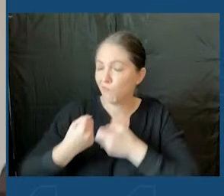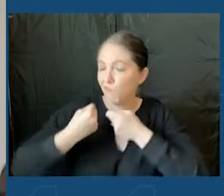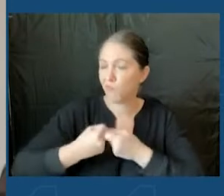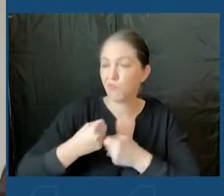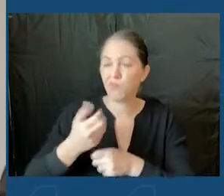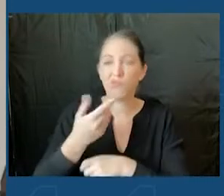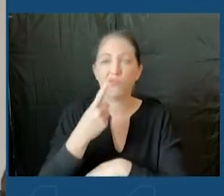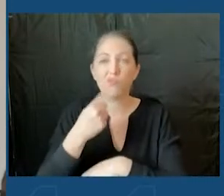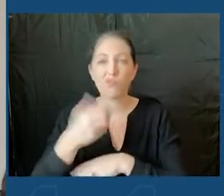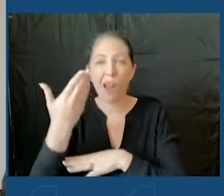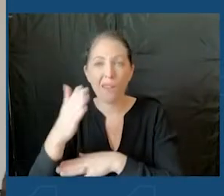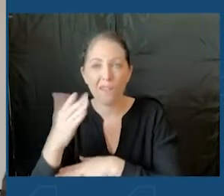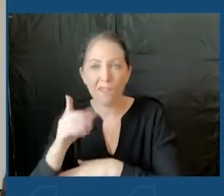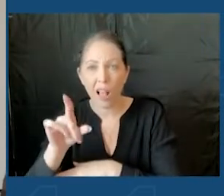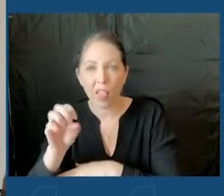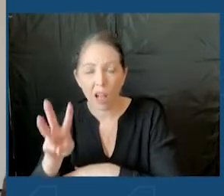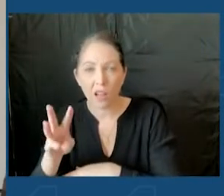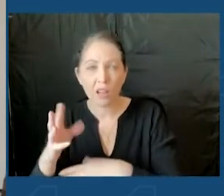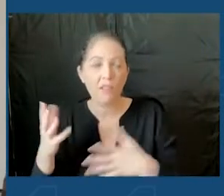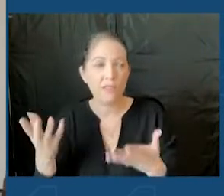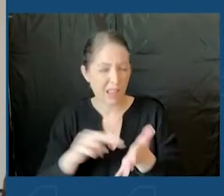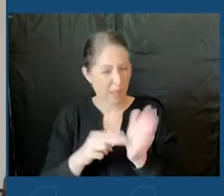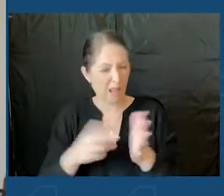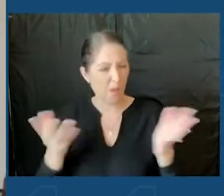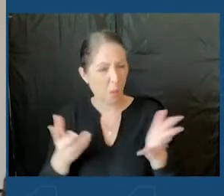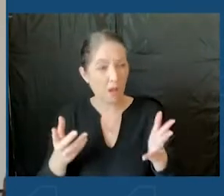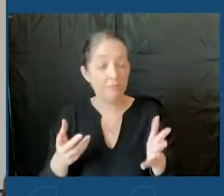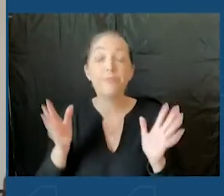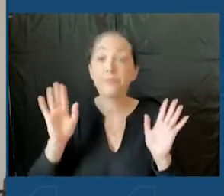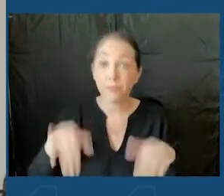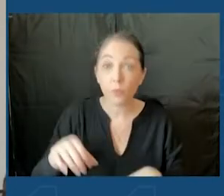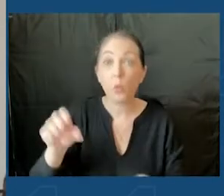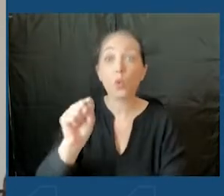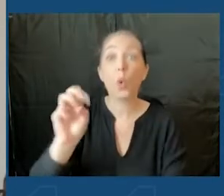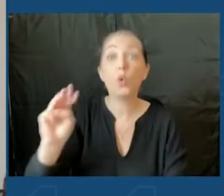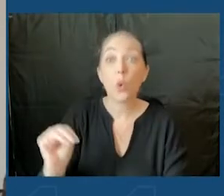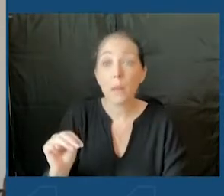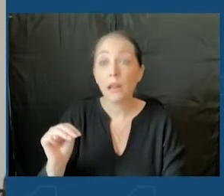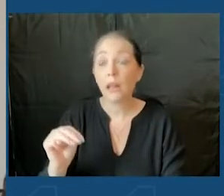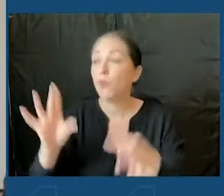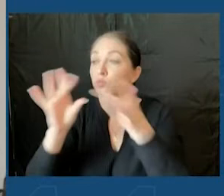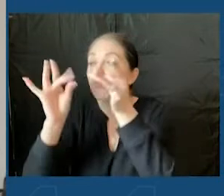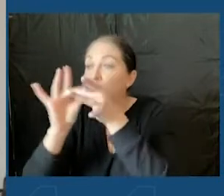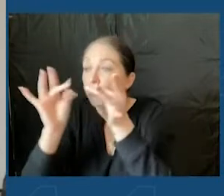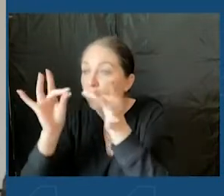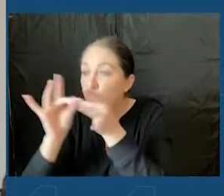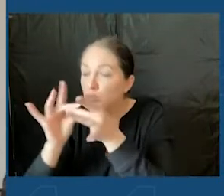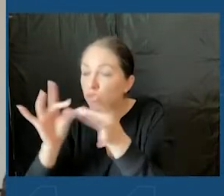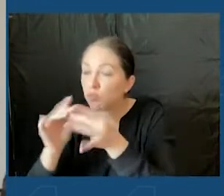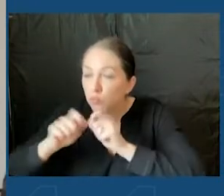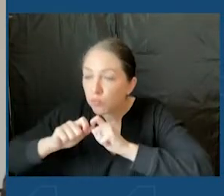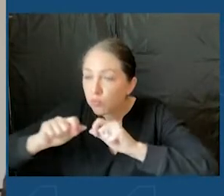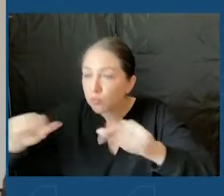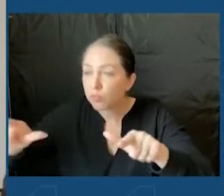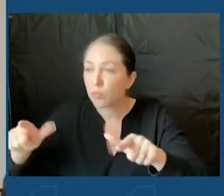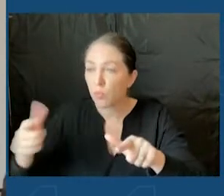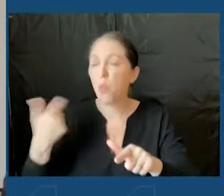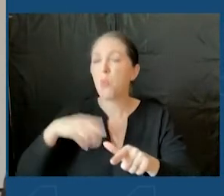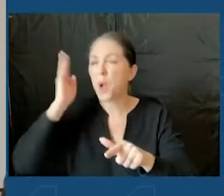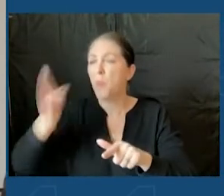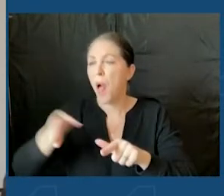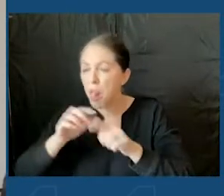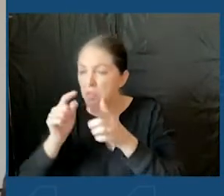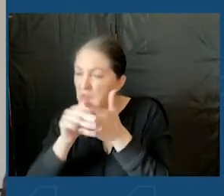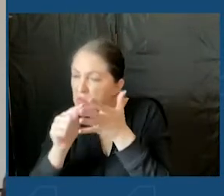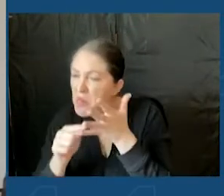leaving messages on social media basically saying that they're going to do what they did, and why aren't we finding that out first? So